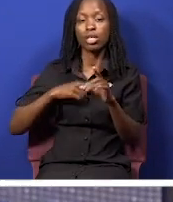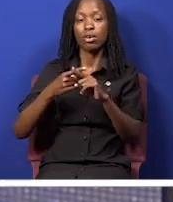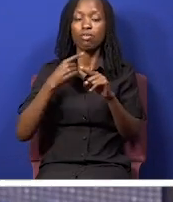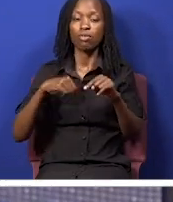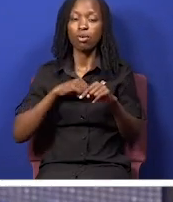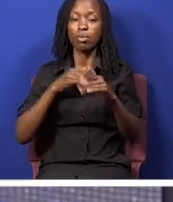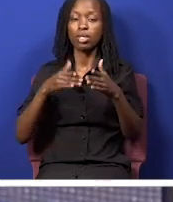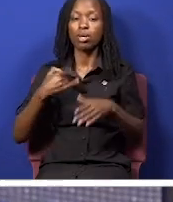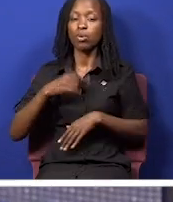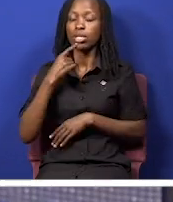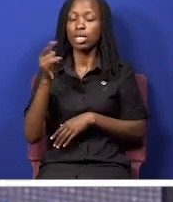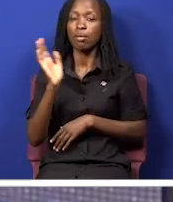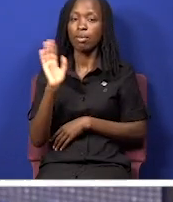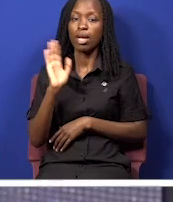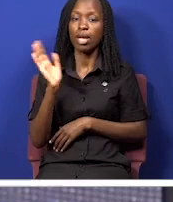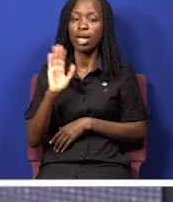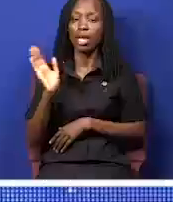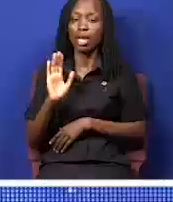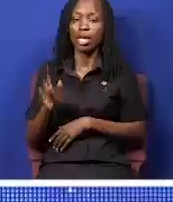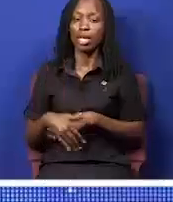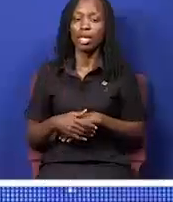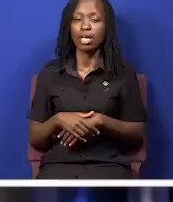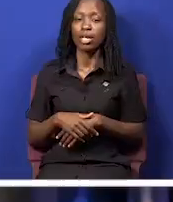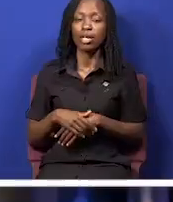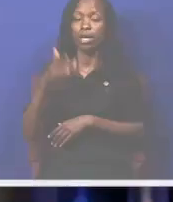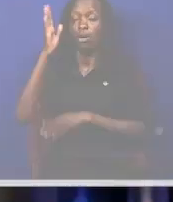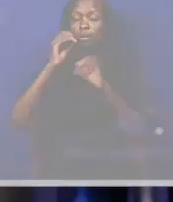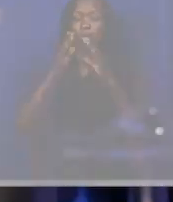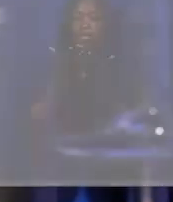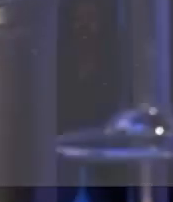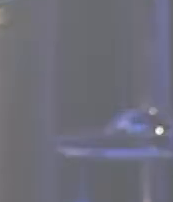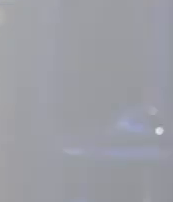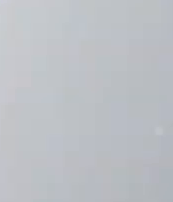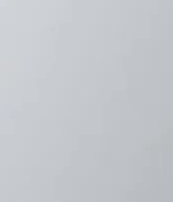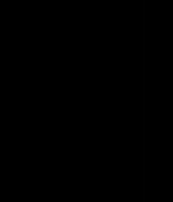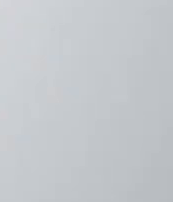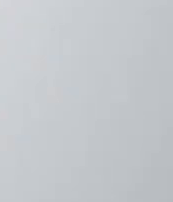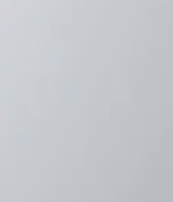us. From us, here we say, bye-bye. Bye. And God bless you.